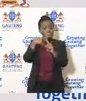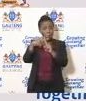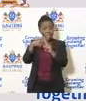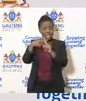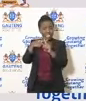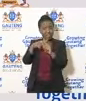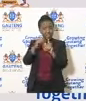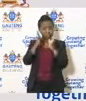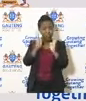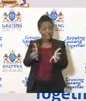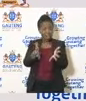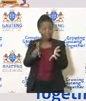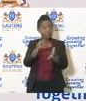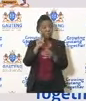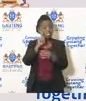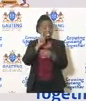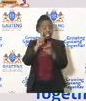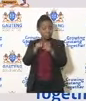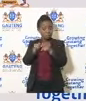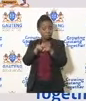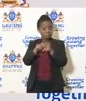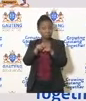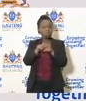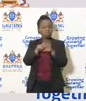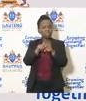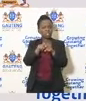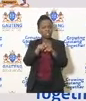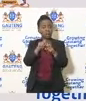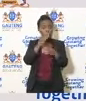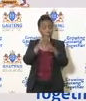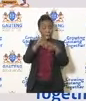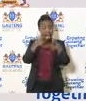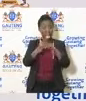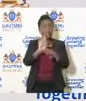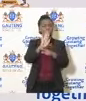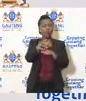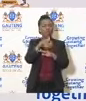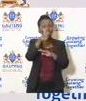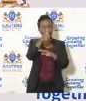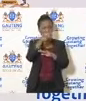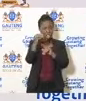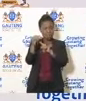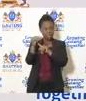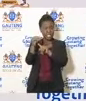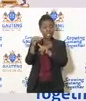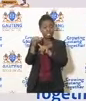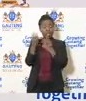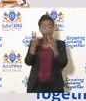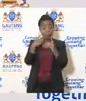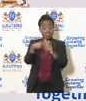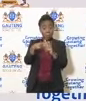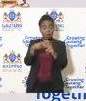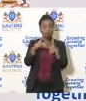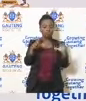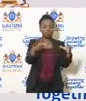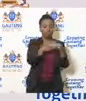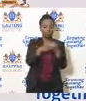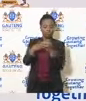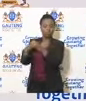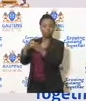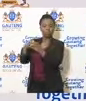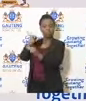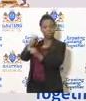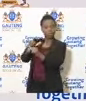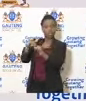were tested. Over 600 workers were tested. Those who tested positive were quarantined. But we